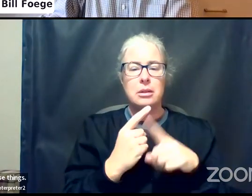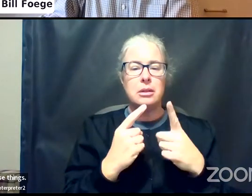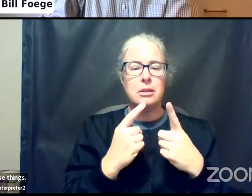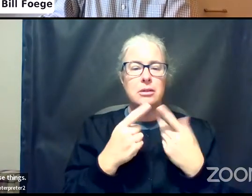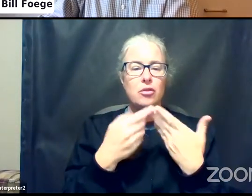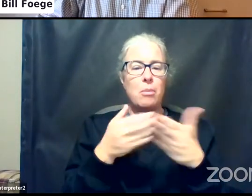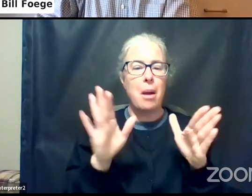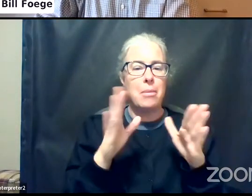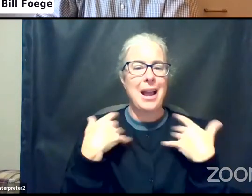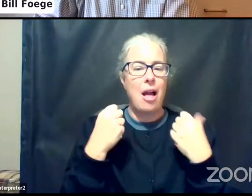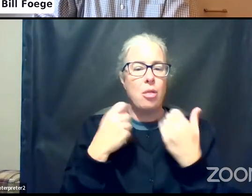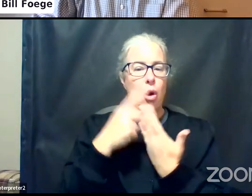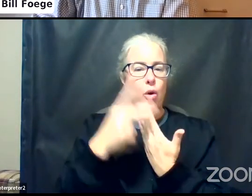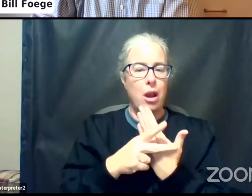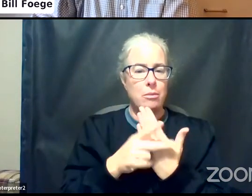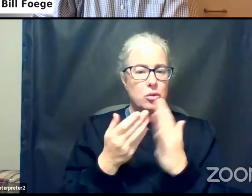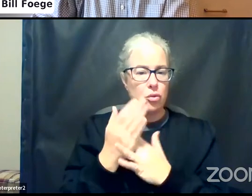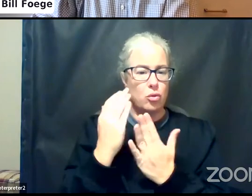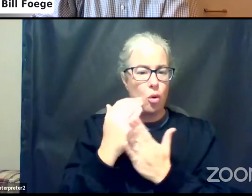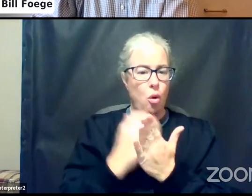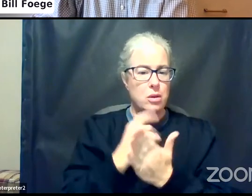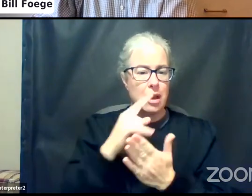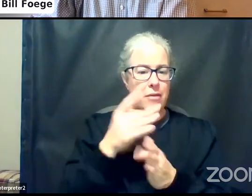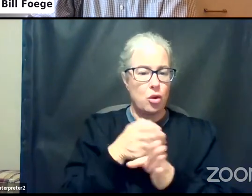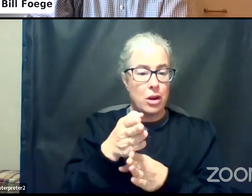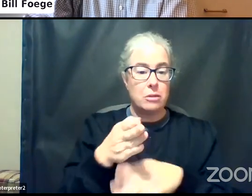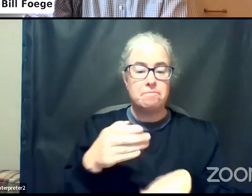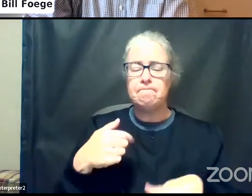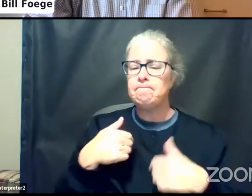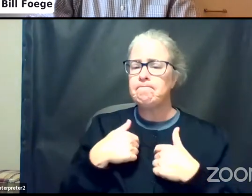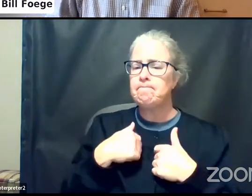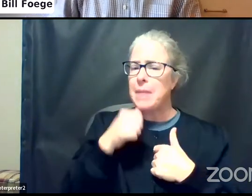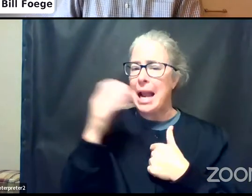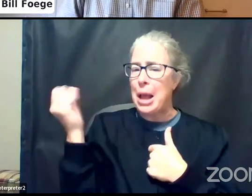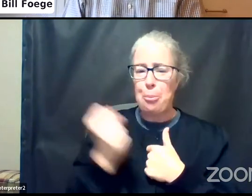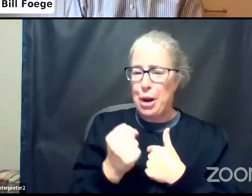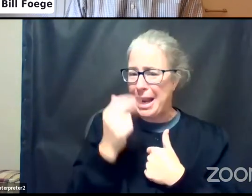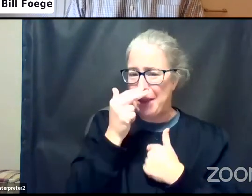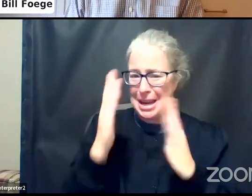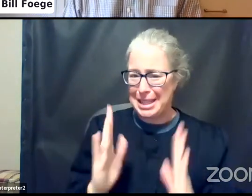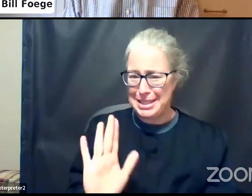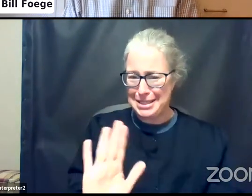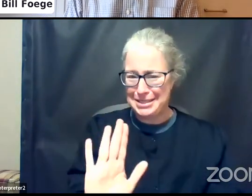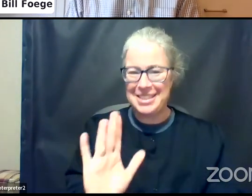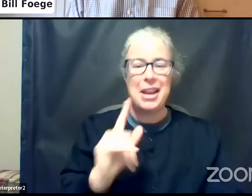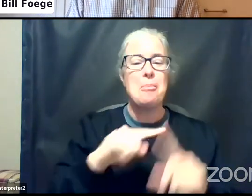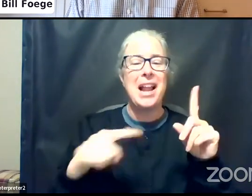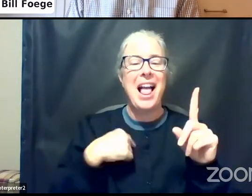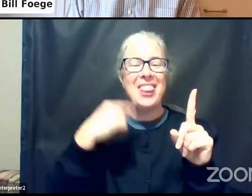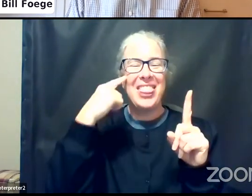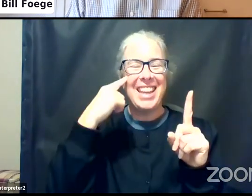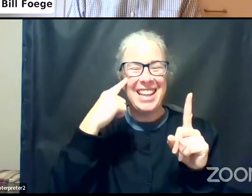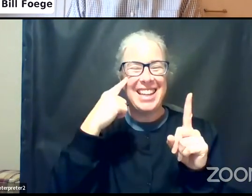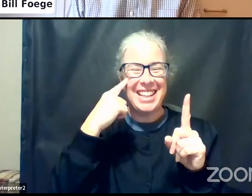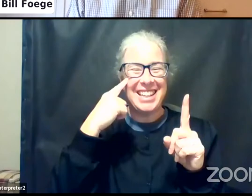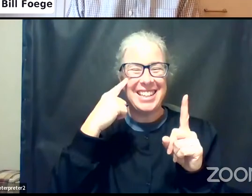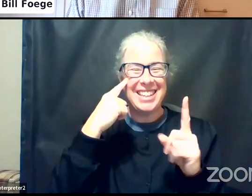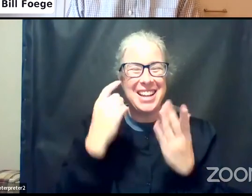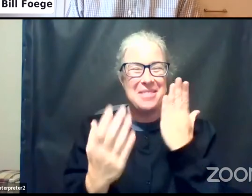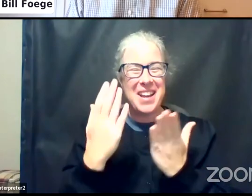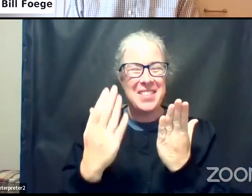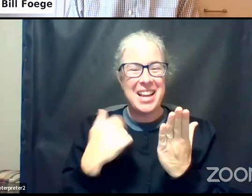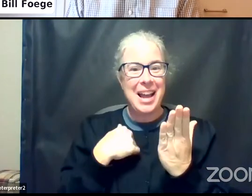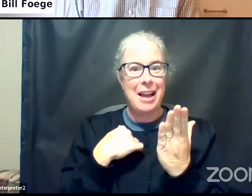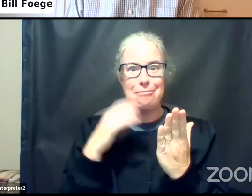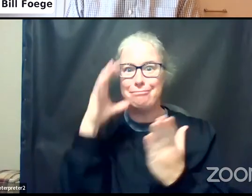over the course of your career well I didn't bring in comedians but not but I think maybe maybe I